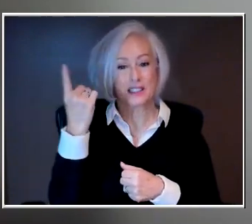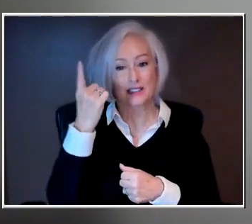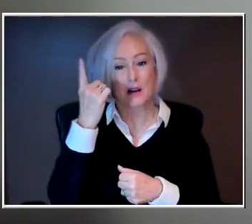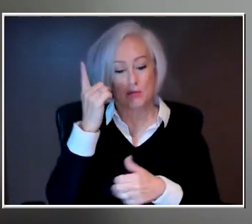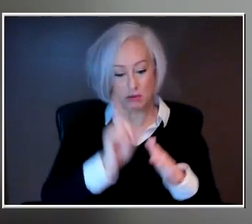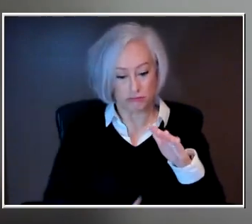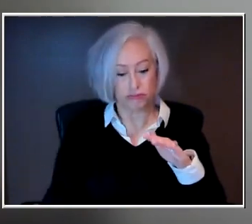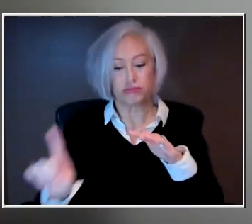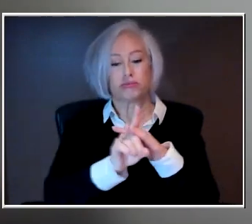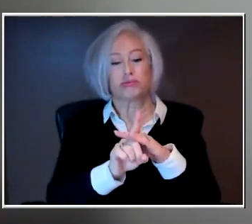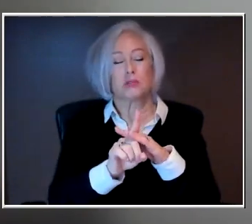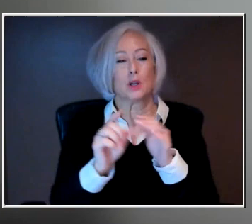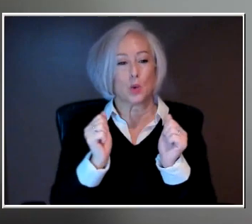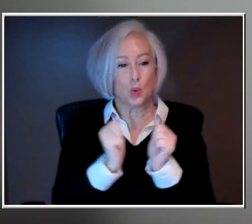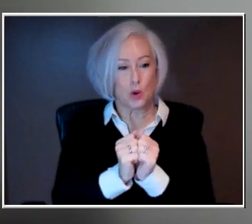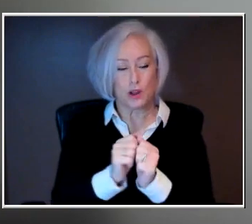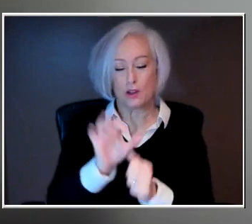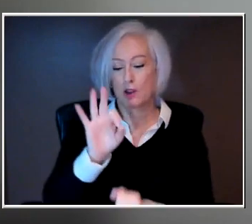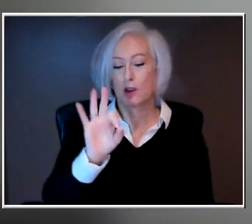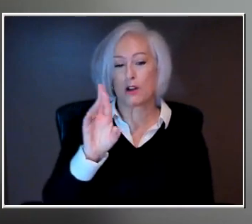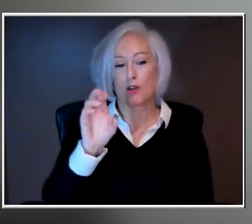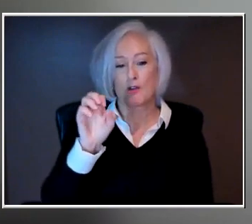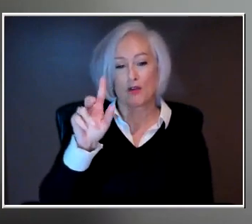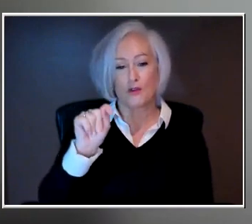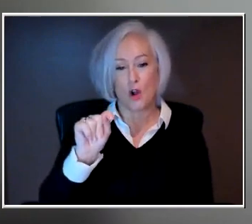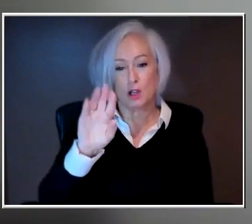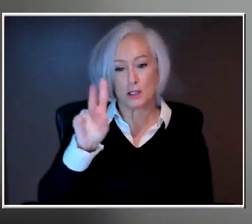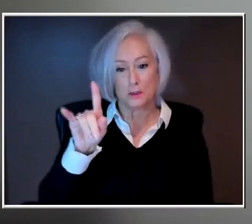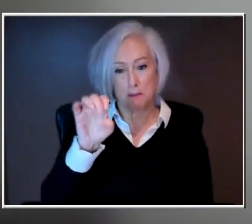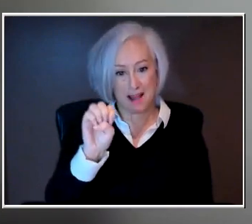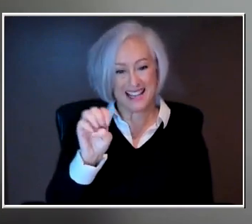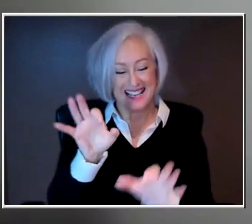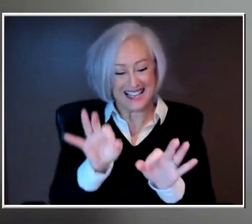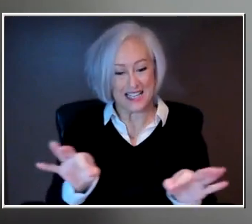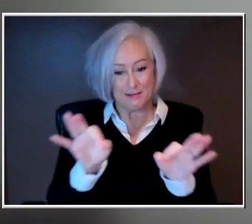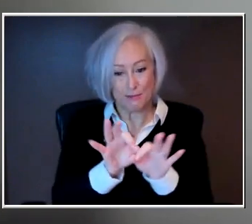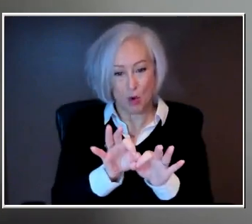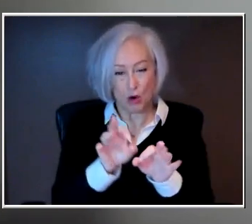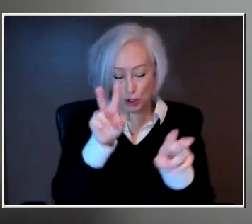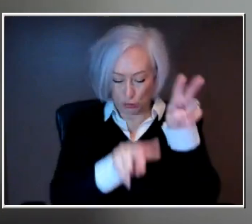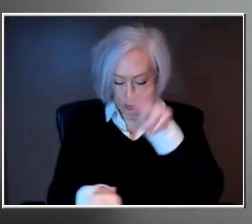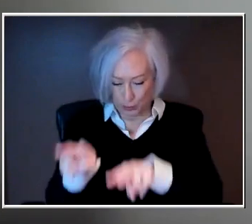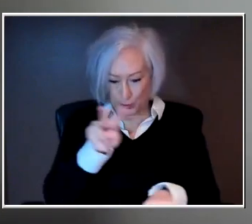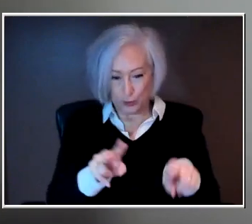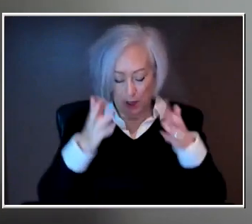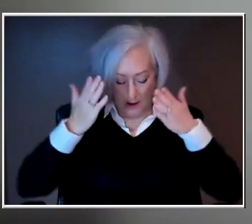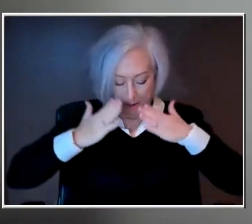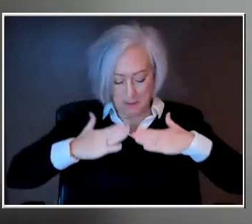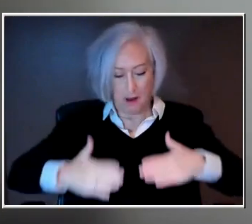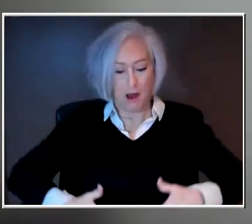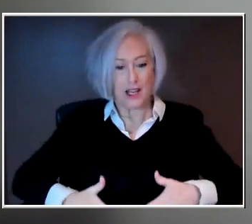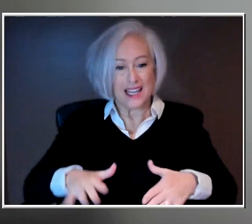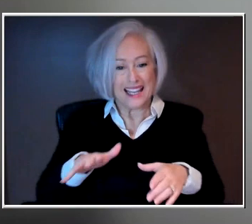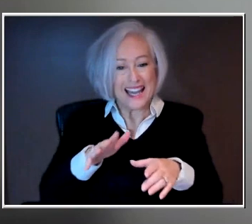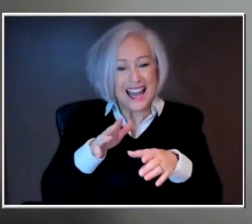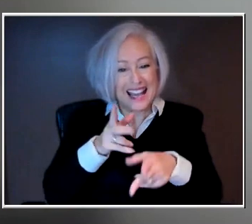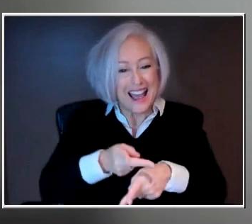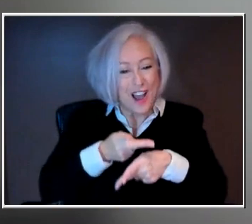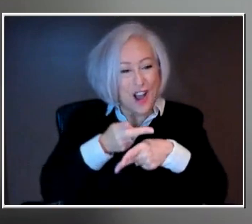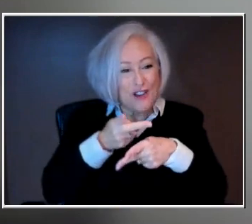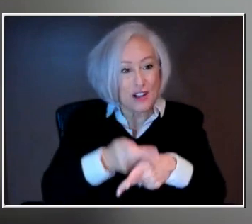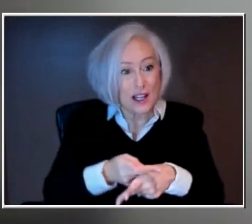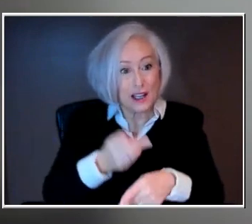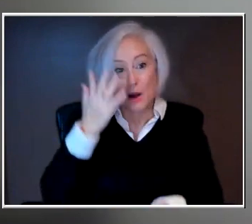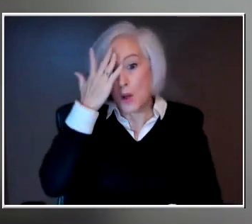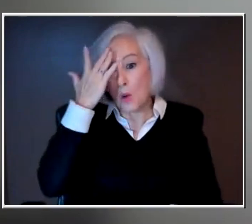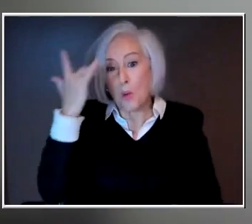frostbite, you have to examine them pretty carefully, because what you don't want to do in frostbite is to